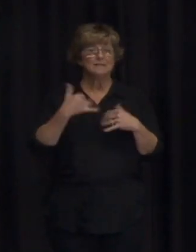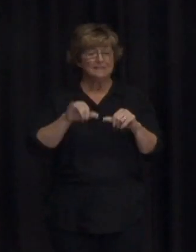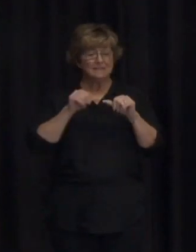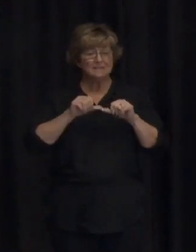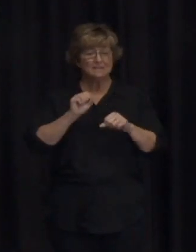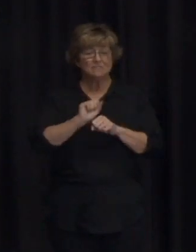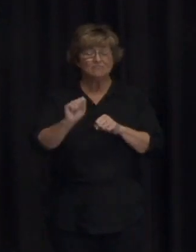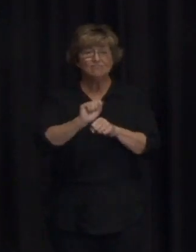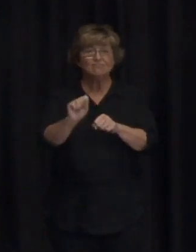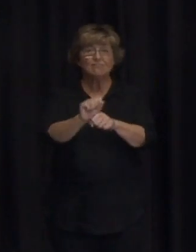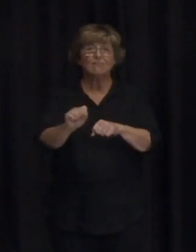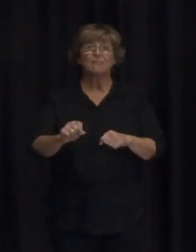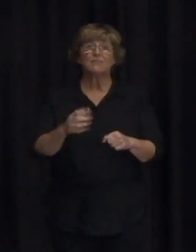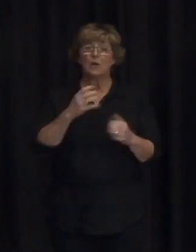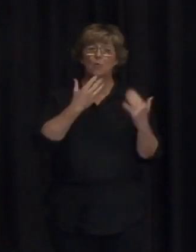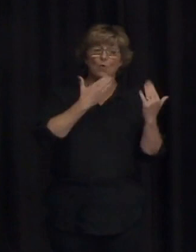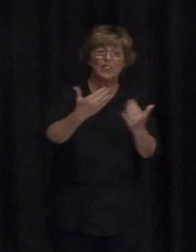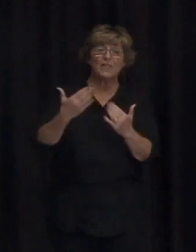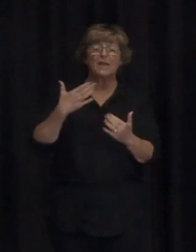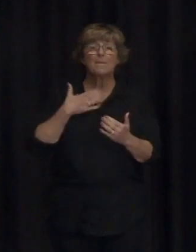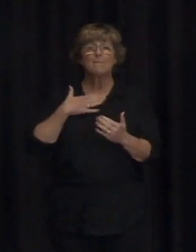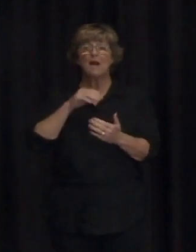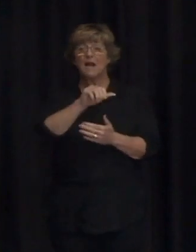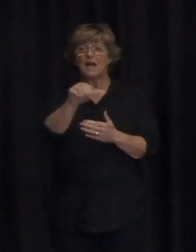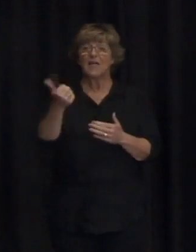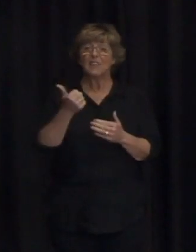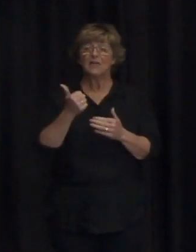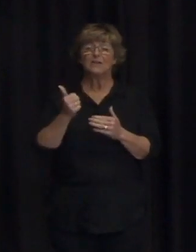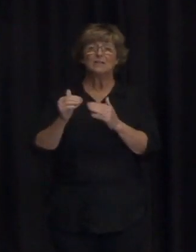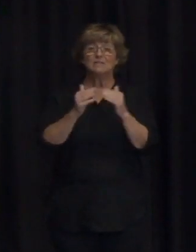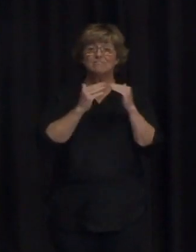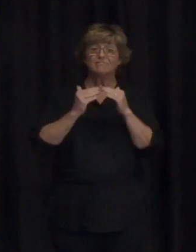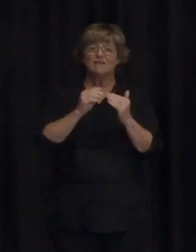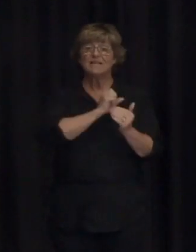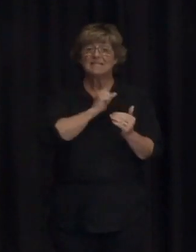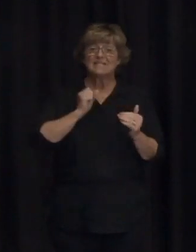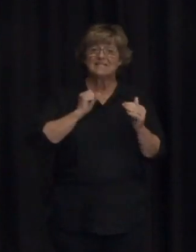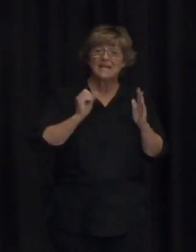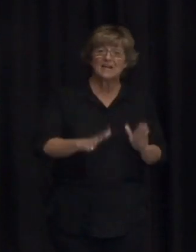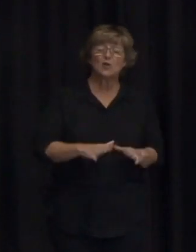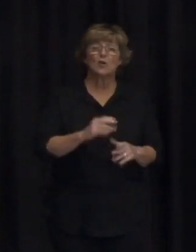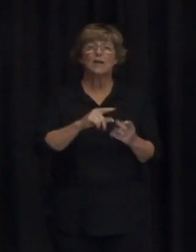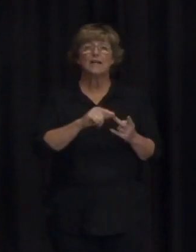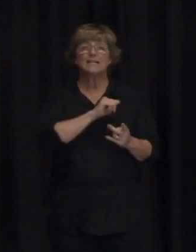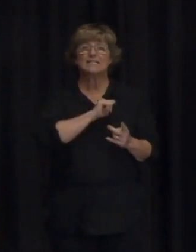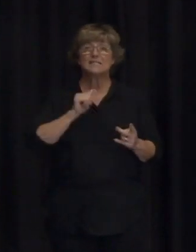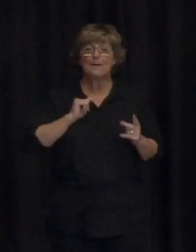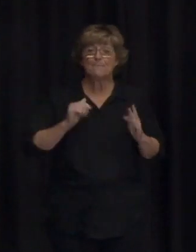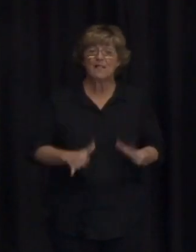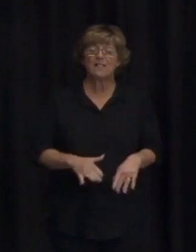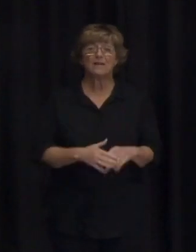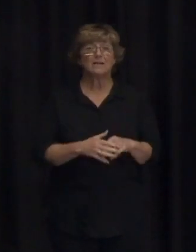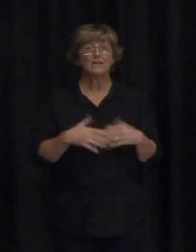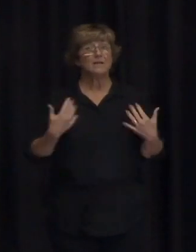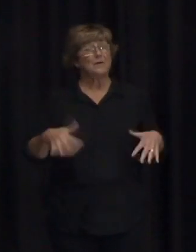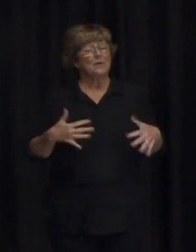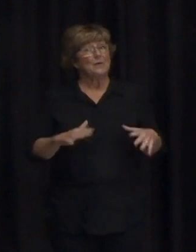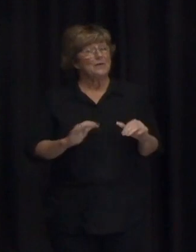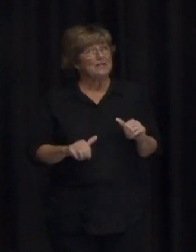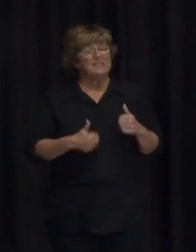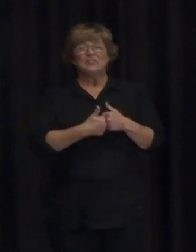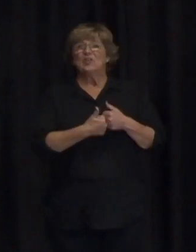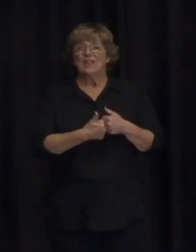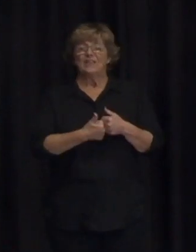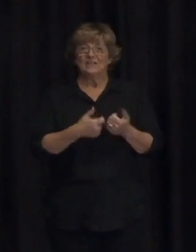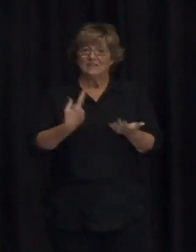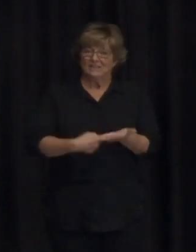And certainly I want to also thank my colleagues in the state Senate, as well as the state assembly. And it's been a challenging discussion.